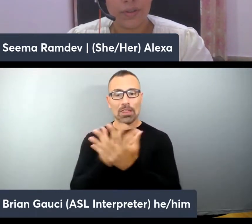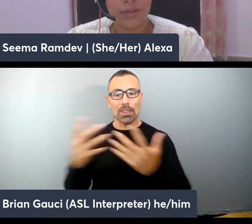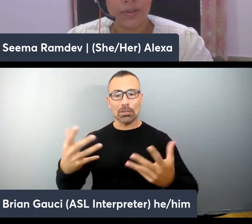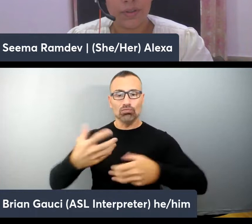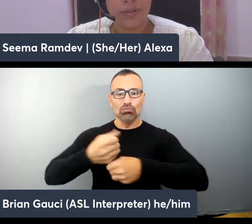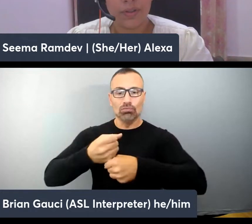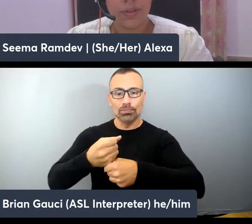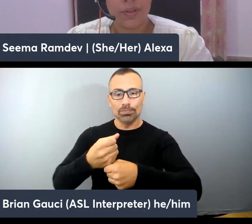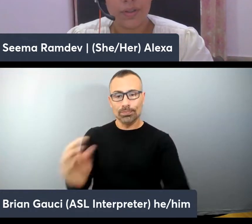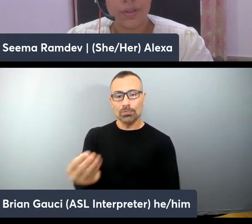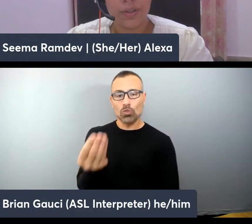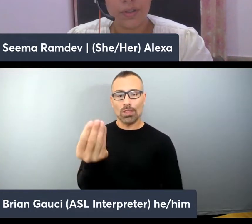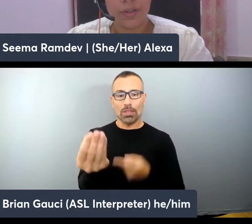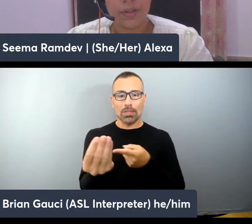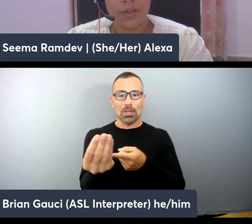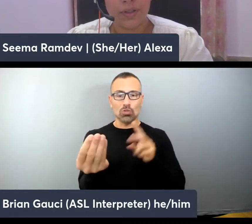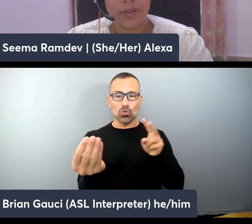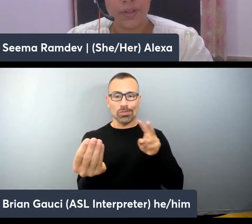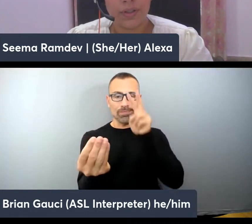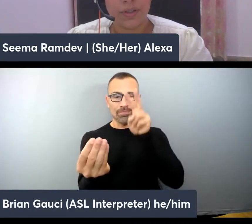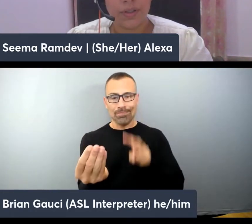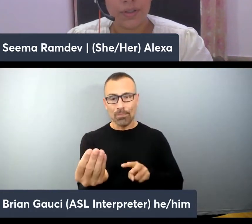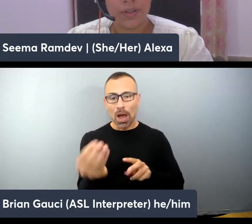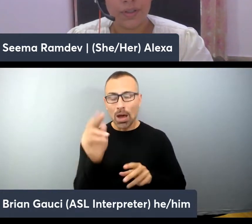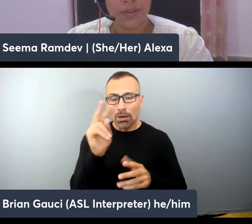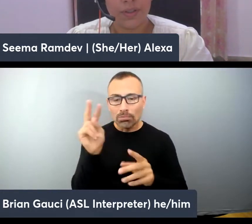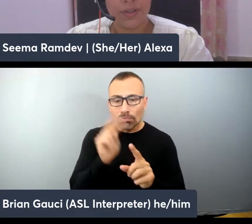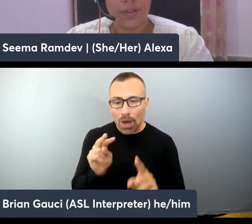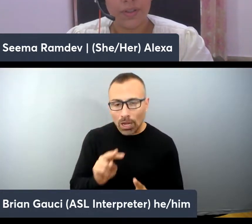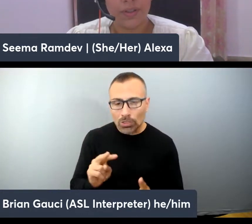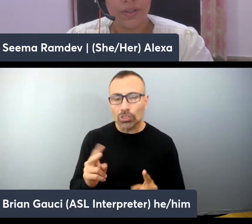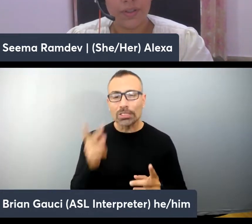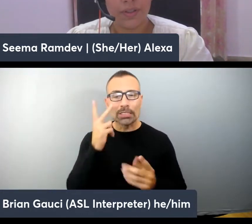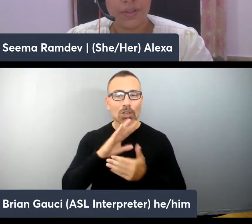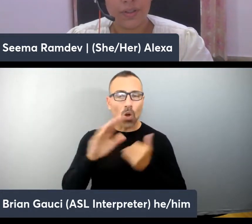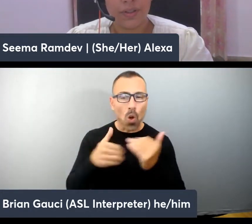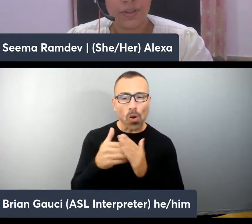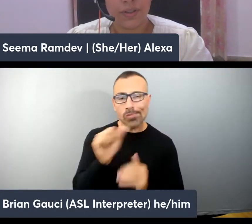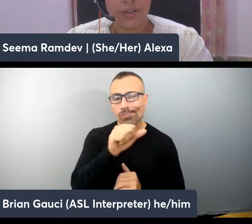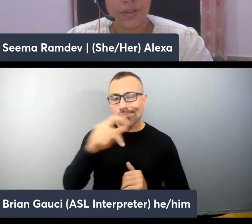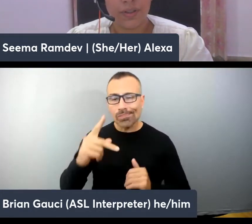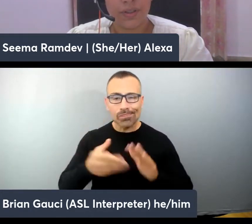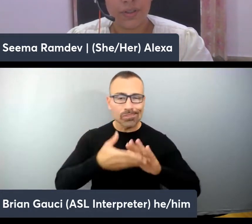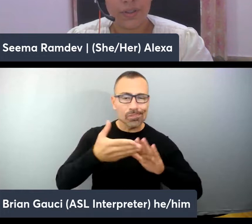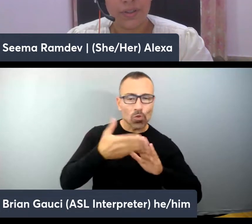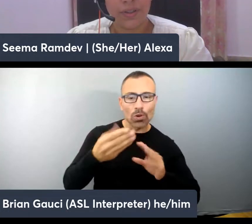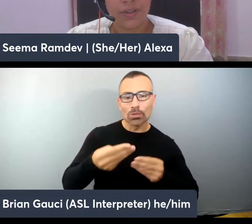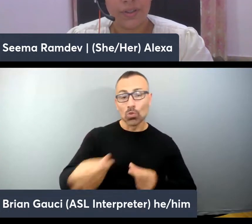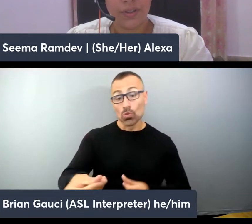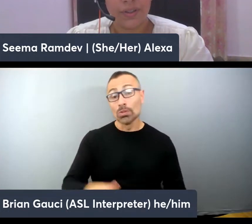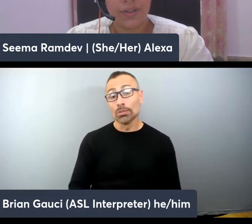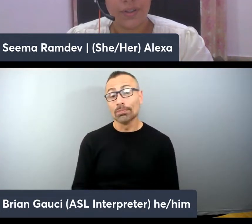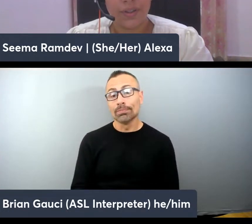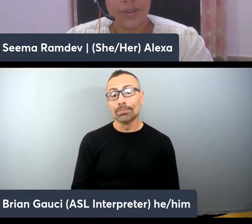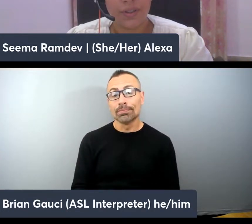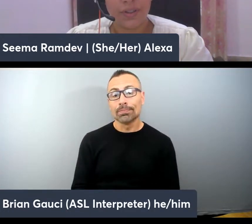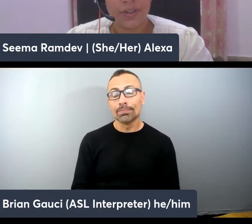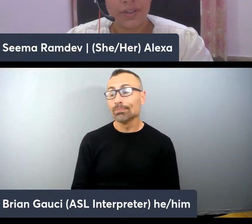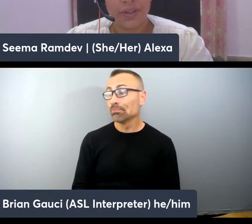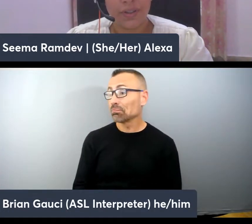and make sure your applications, your machine learning applications, are running smoothly. That's really cool.